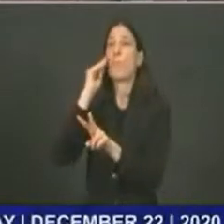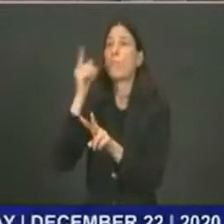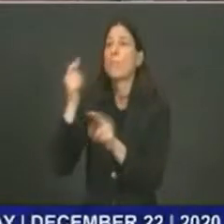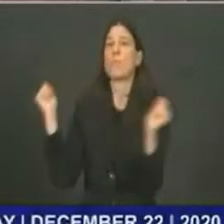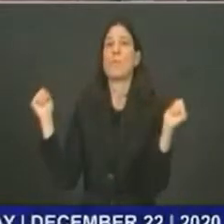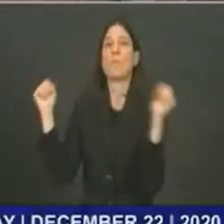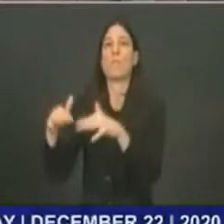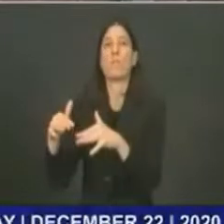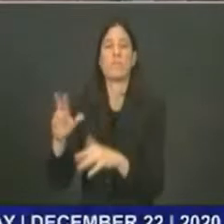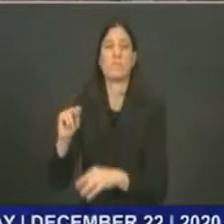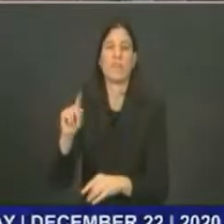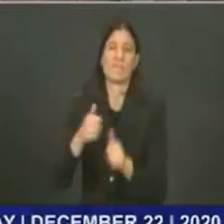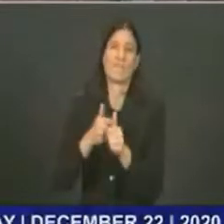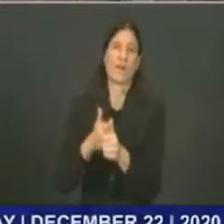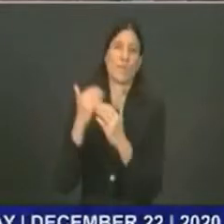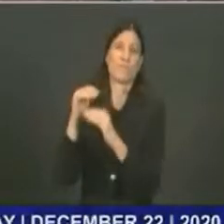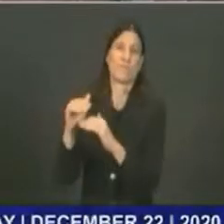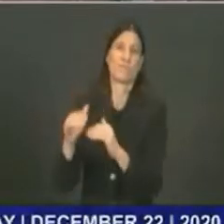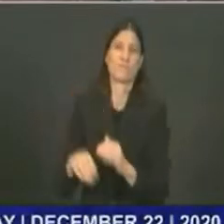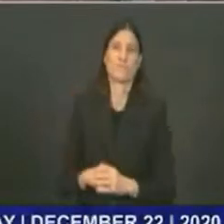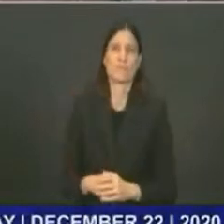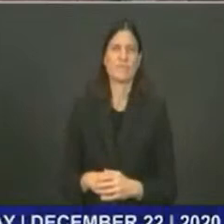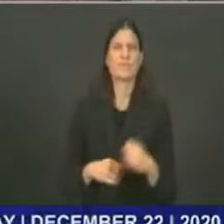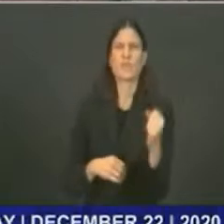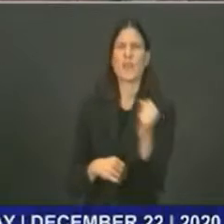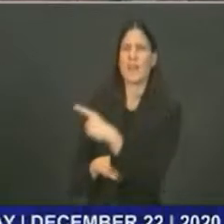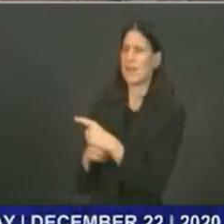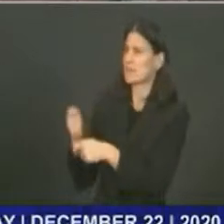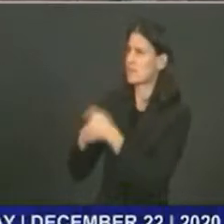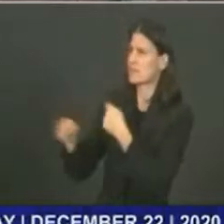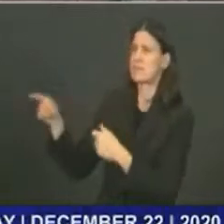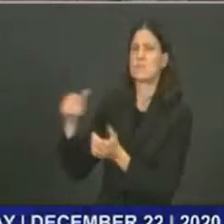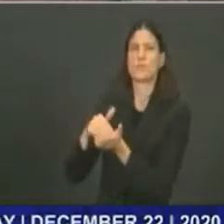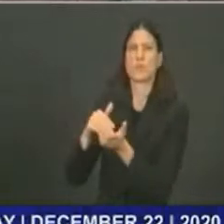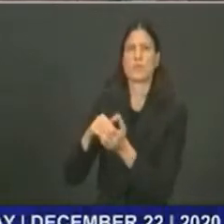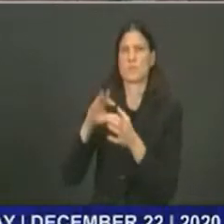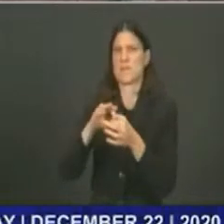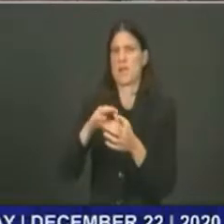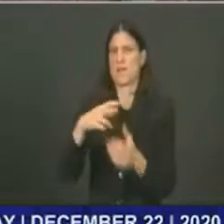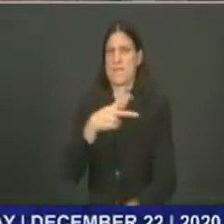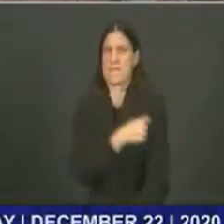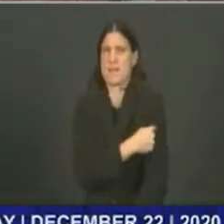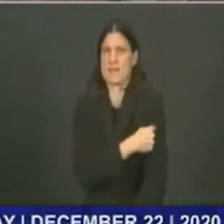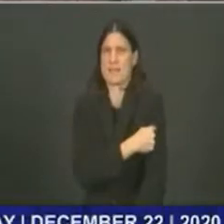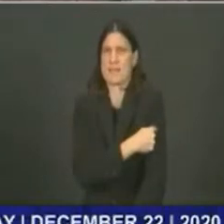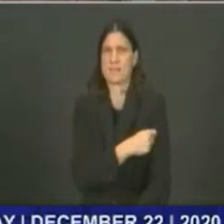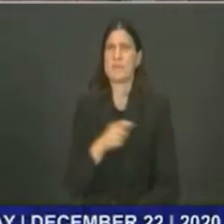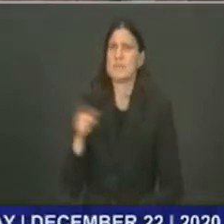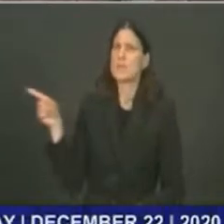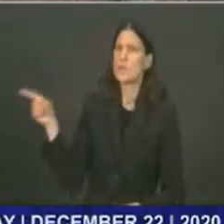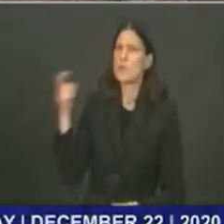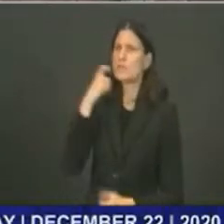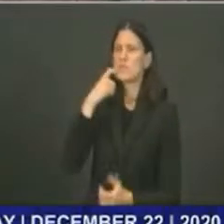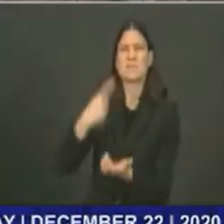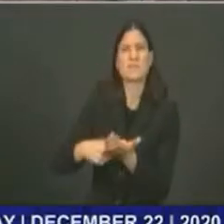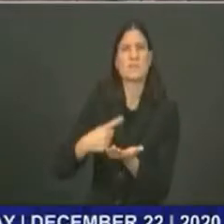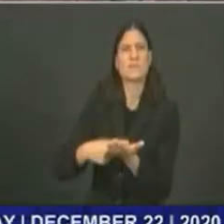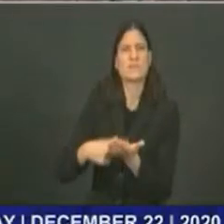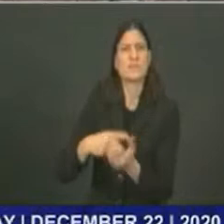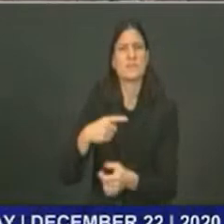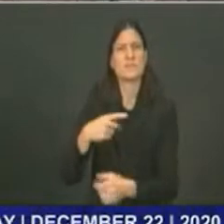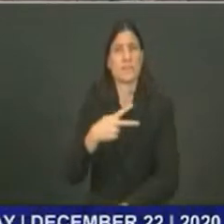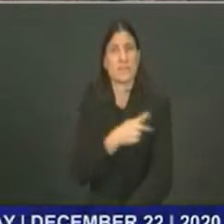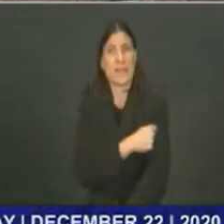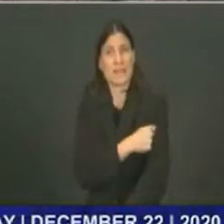Nicole, Alexander Scott, I have a question about the vaccine. You mentioned that you'll prioritize hardest hit zip codes, Central Falls